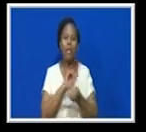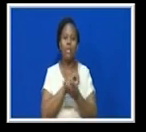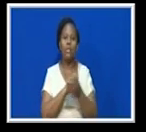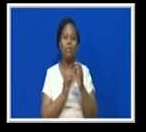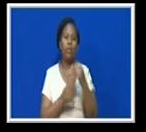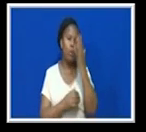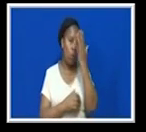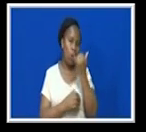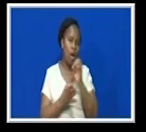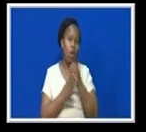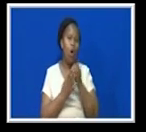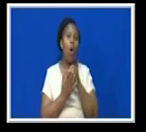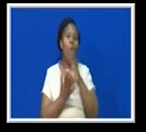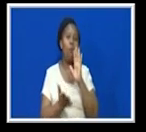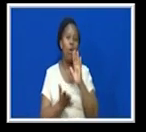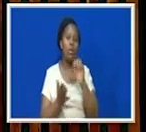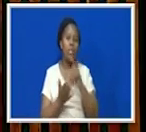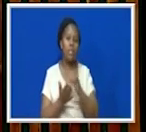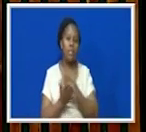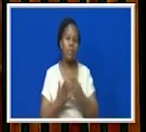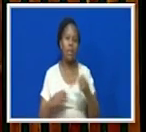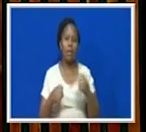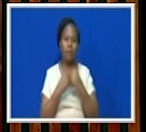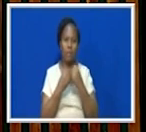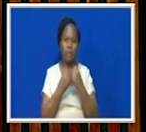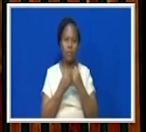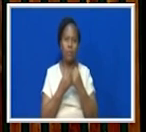or how something happens.